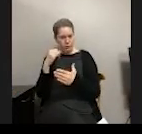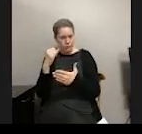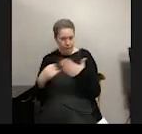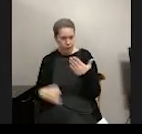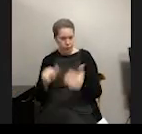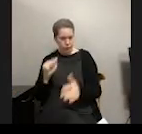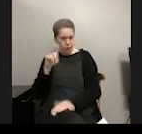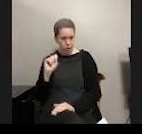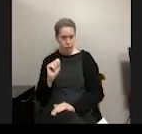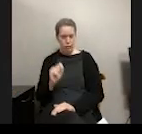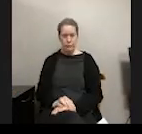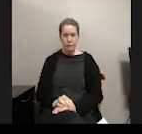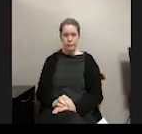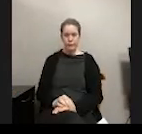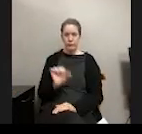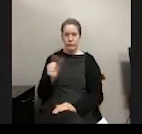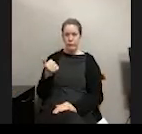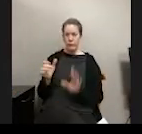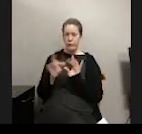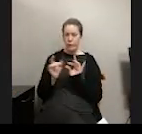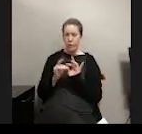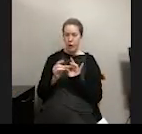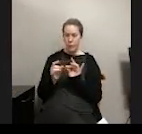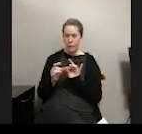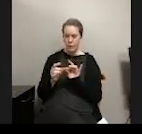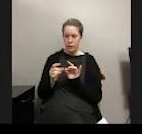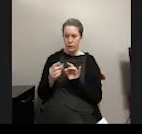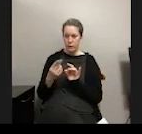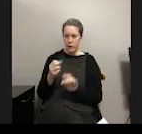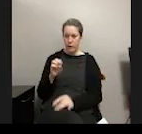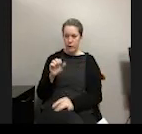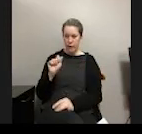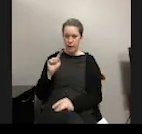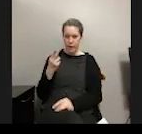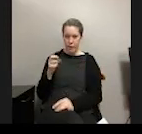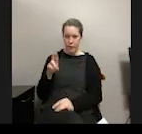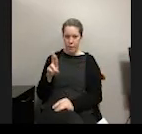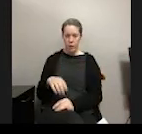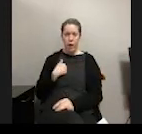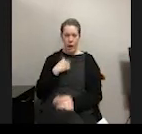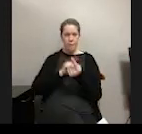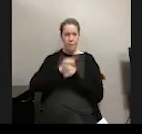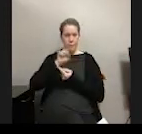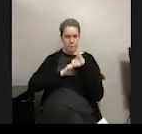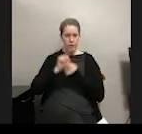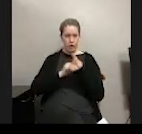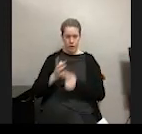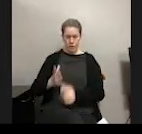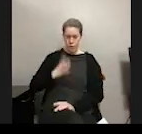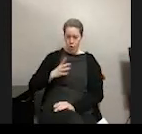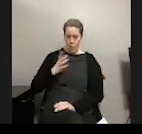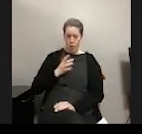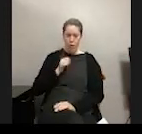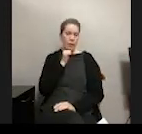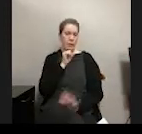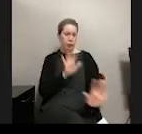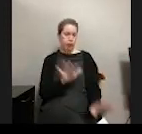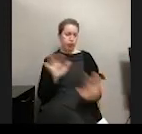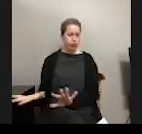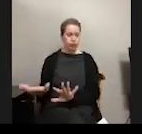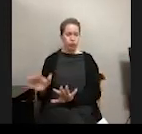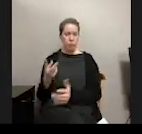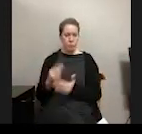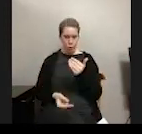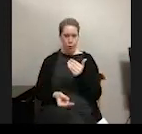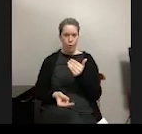Another comment from an attendee, Heather. I also have mentored in formal and informal ways. I know many older artists who are open to being